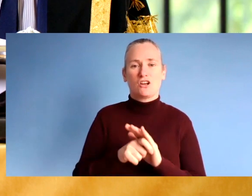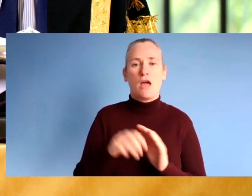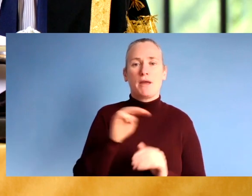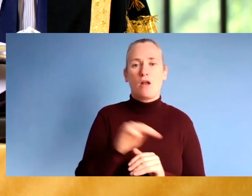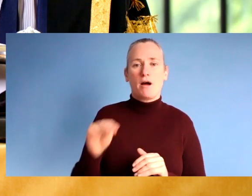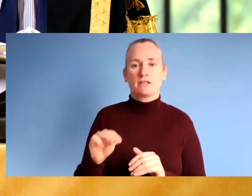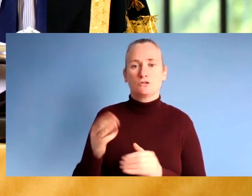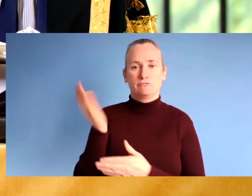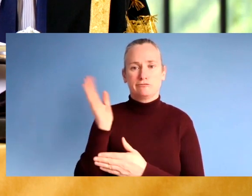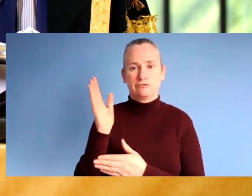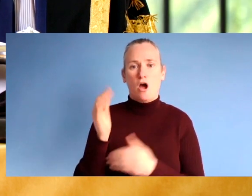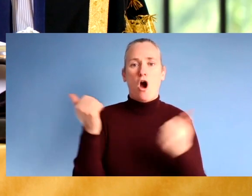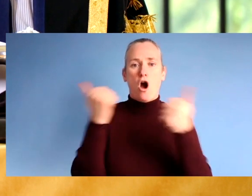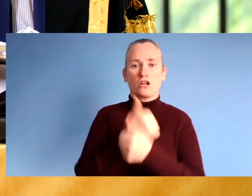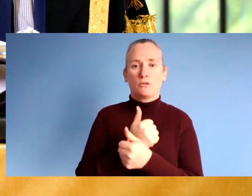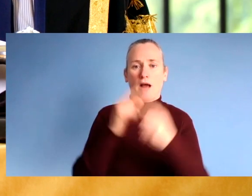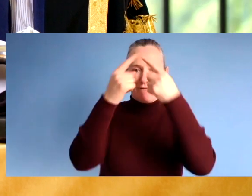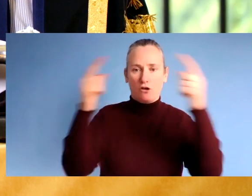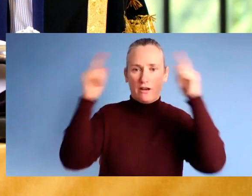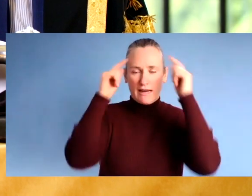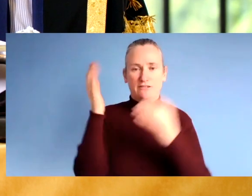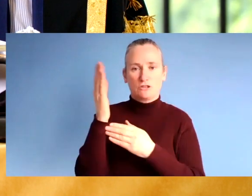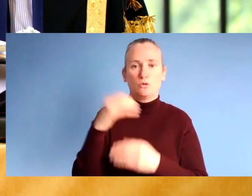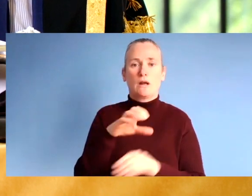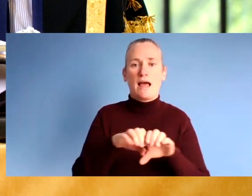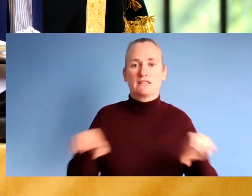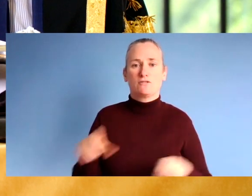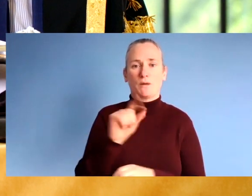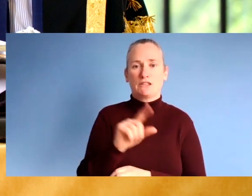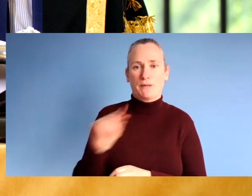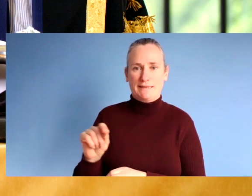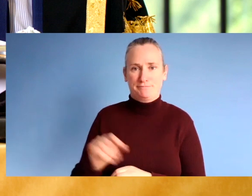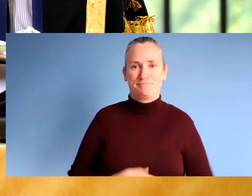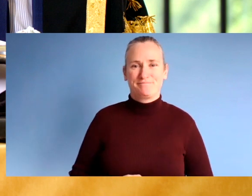this autumn conferring address to the class of 2020.